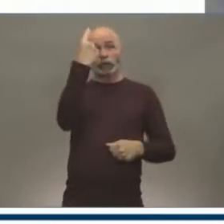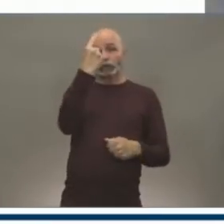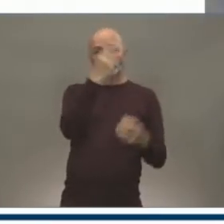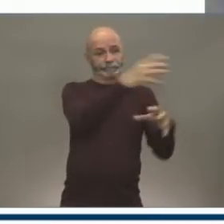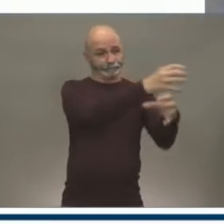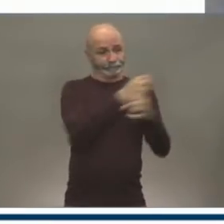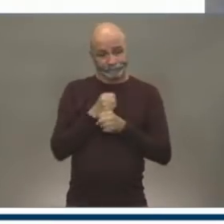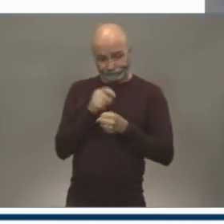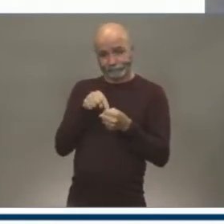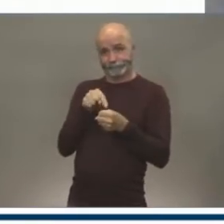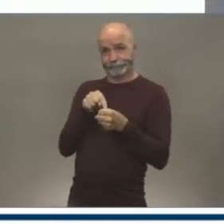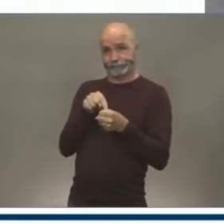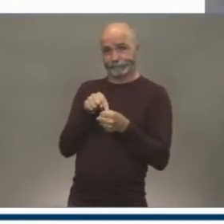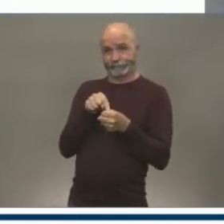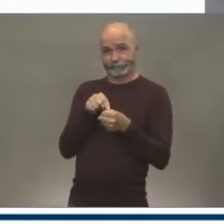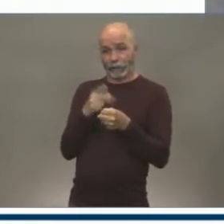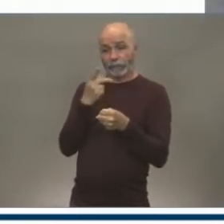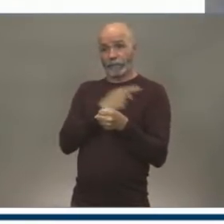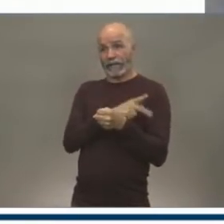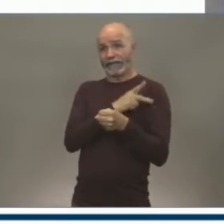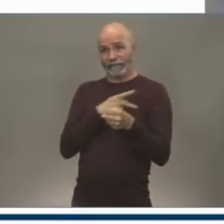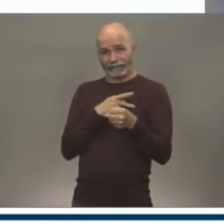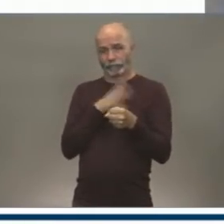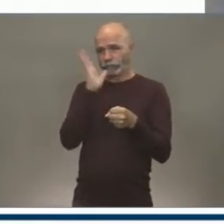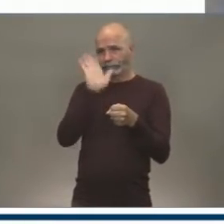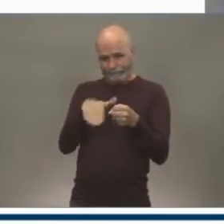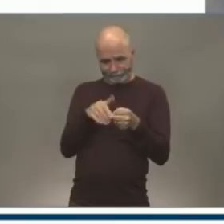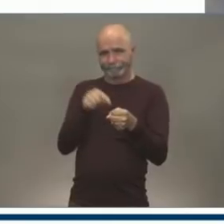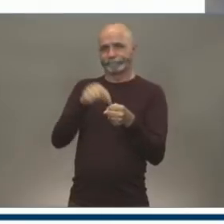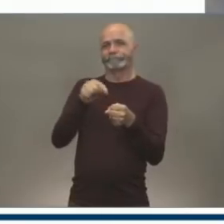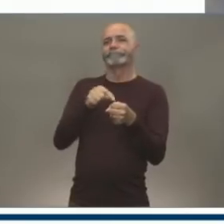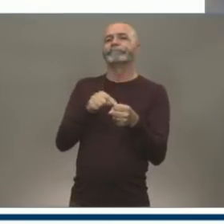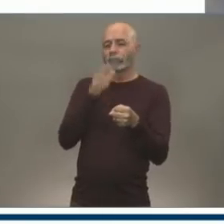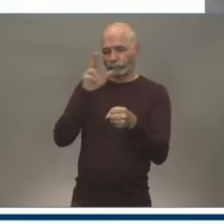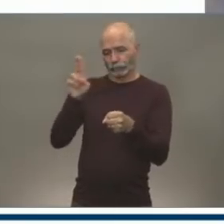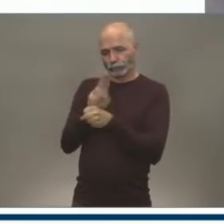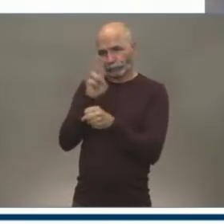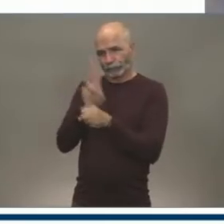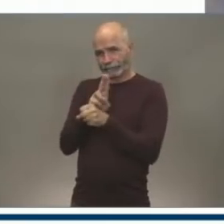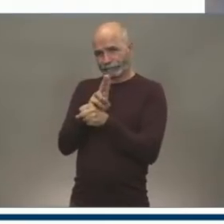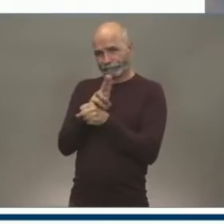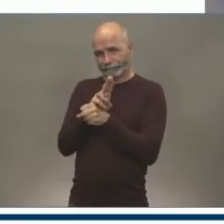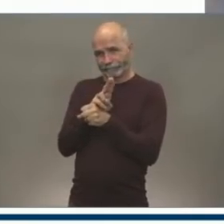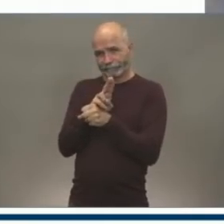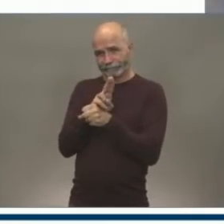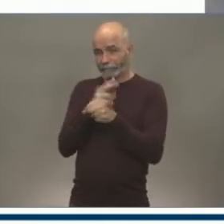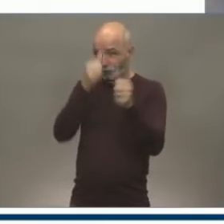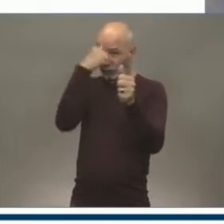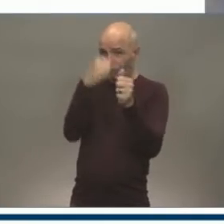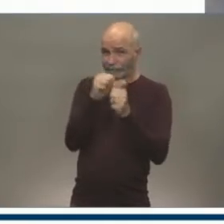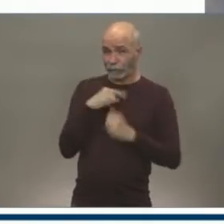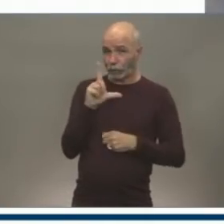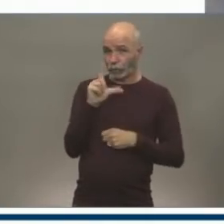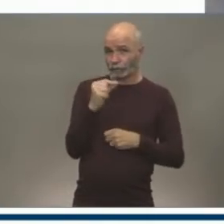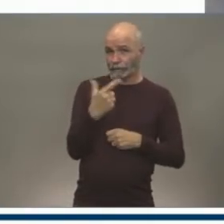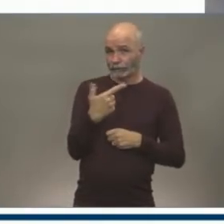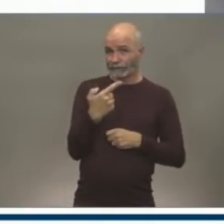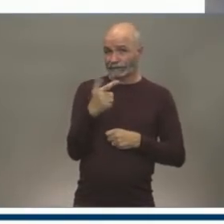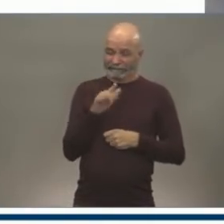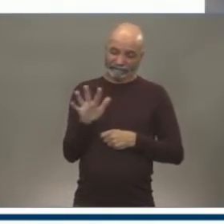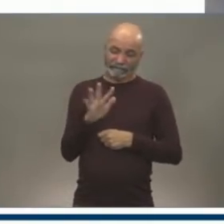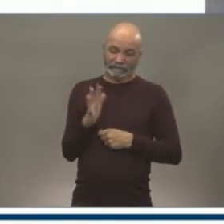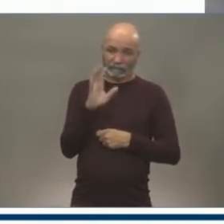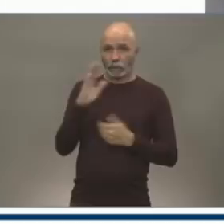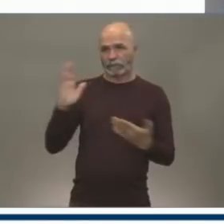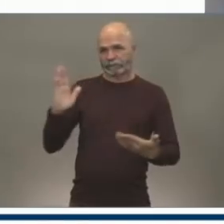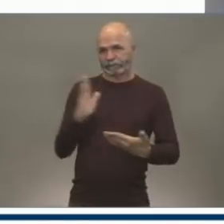that. There is talk of some early vaccine early in the new year, but I just want to caution everyone, as Dr. Strang said